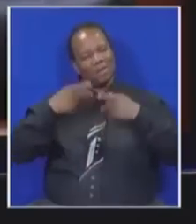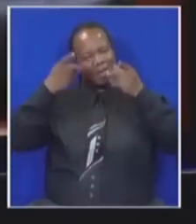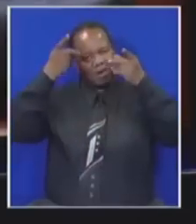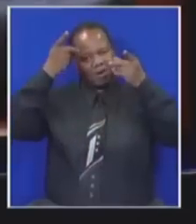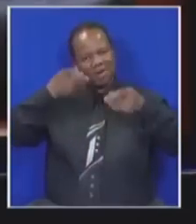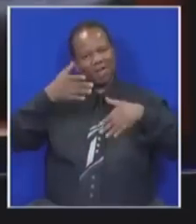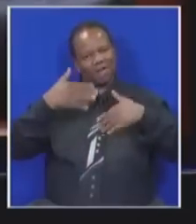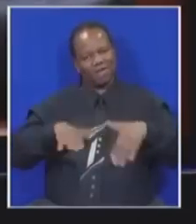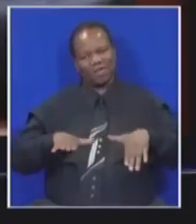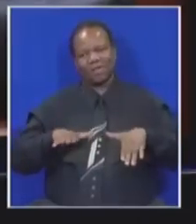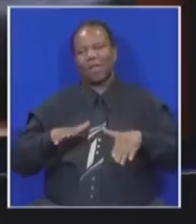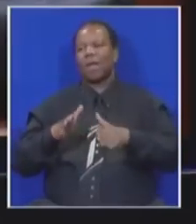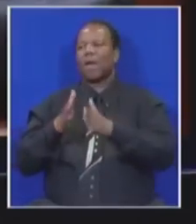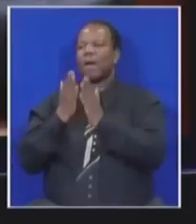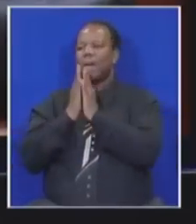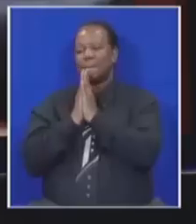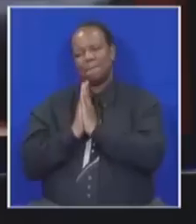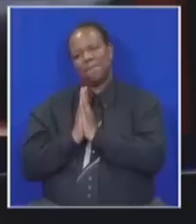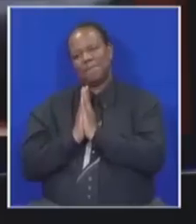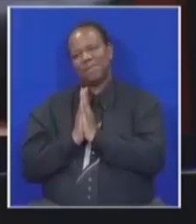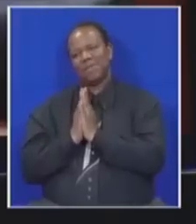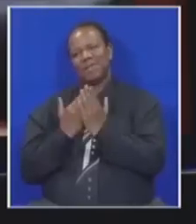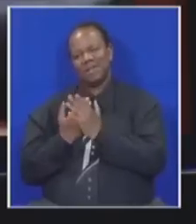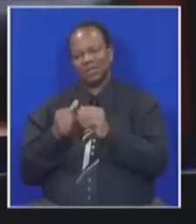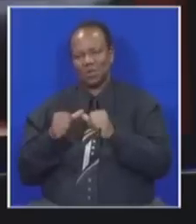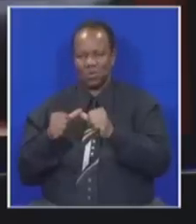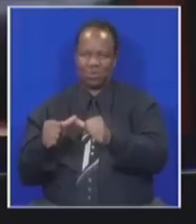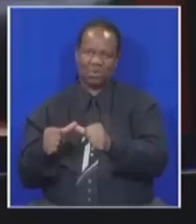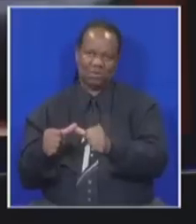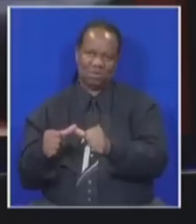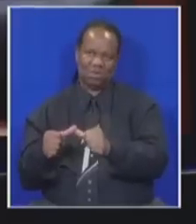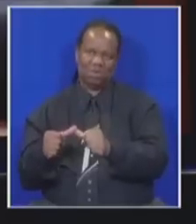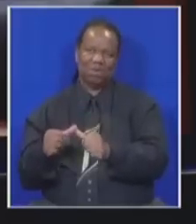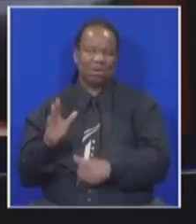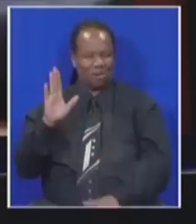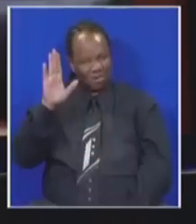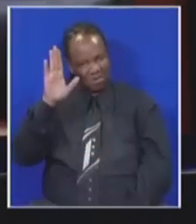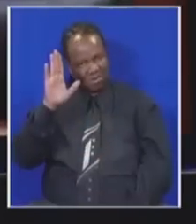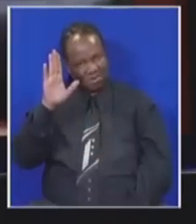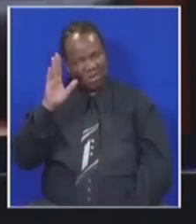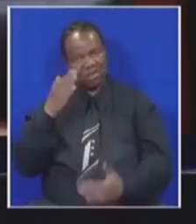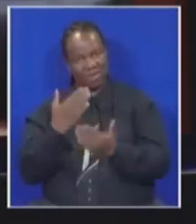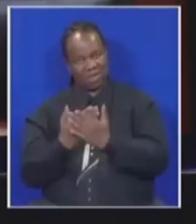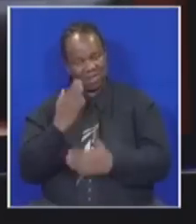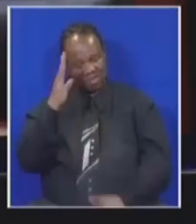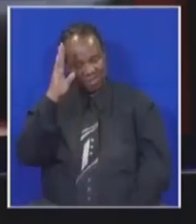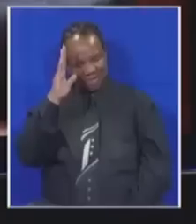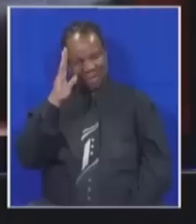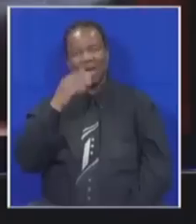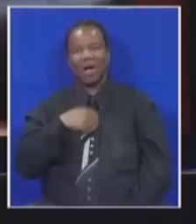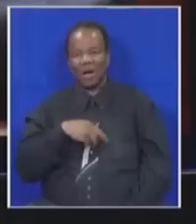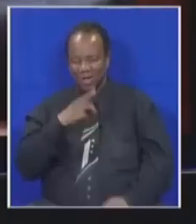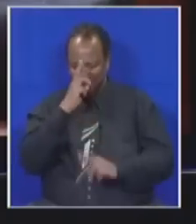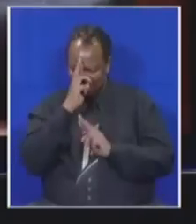Chairperson. Please allow the House to continue. With respect, Thank you. House Chairperson, if I may, with respect. Is it